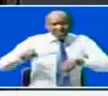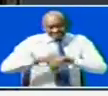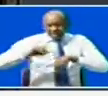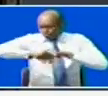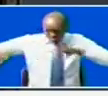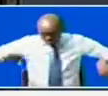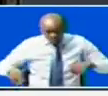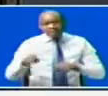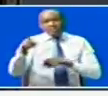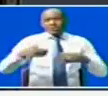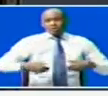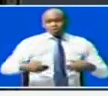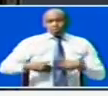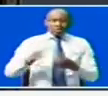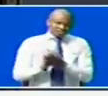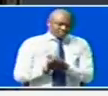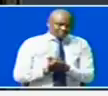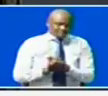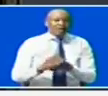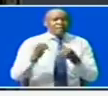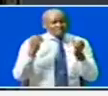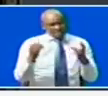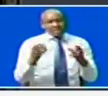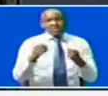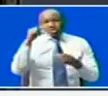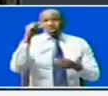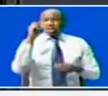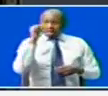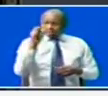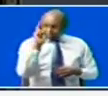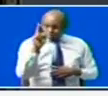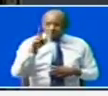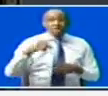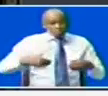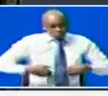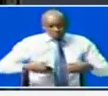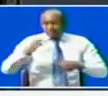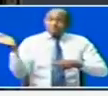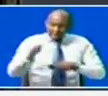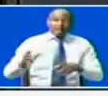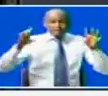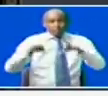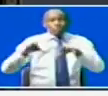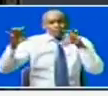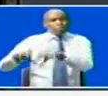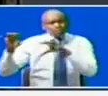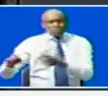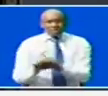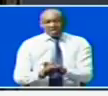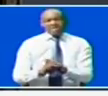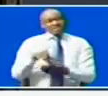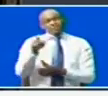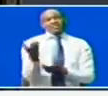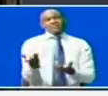did that, you know, many contingents of the general service units, the youth would come back again despite the tear